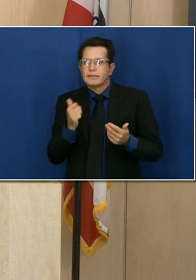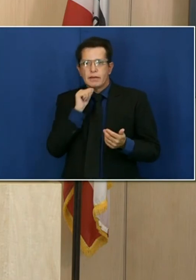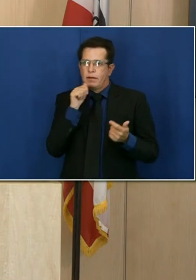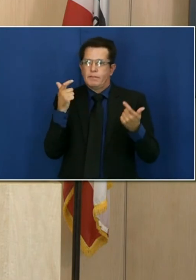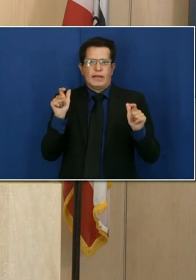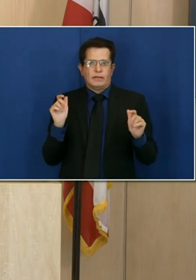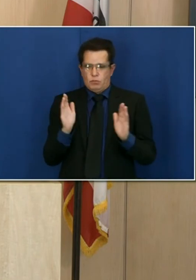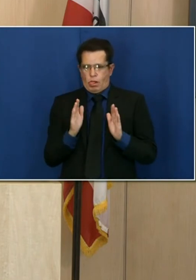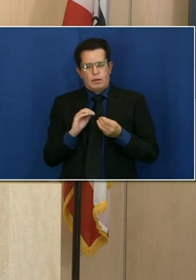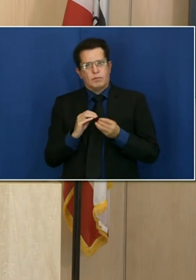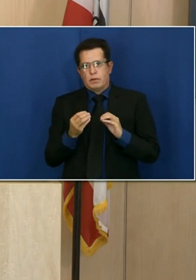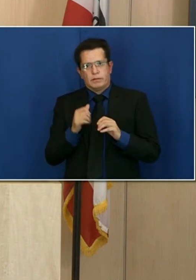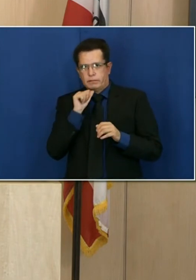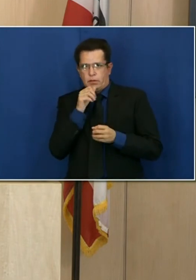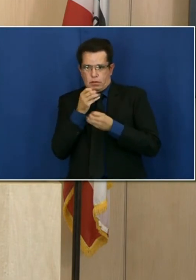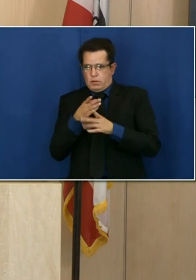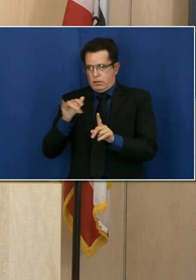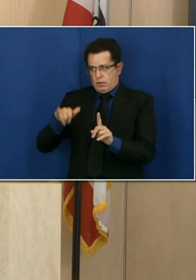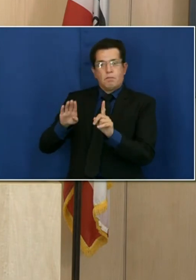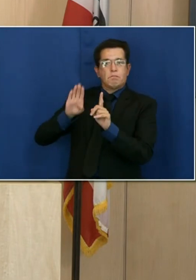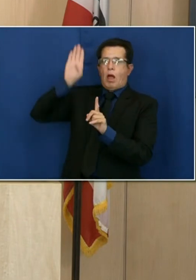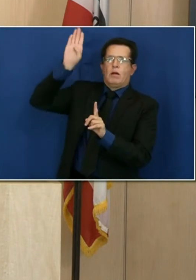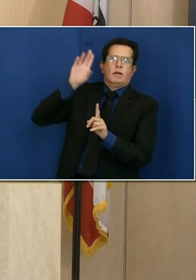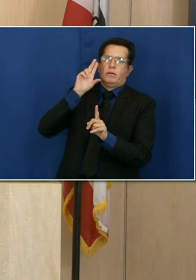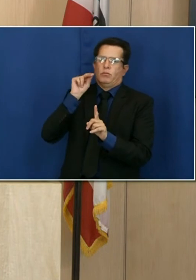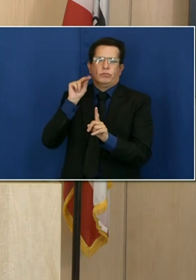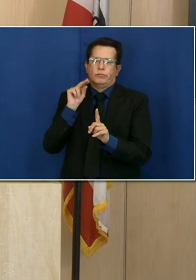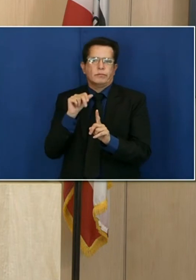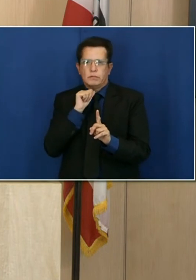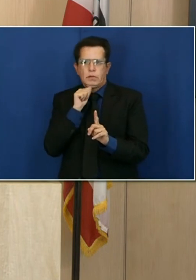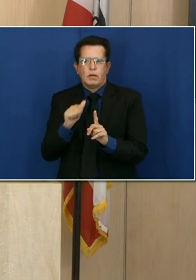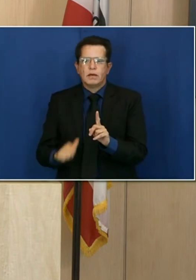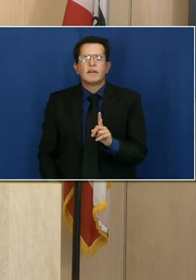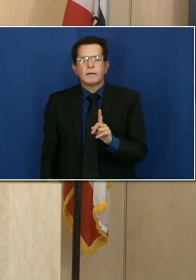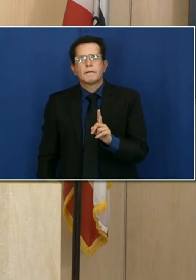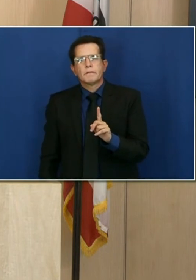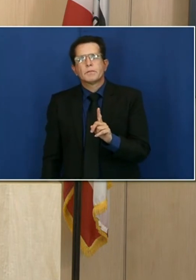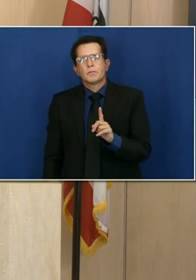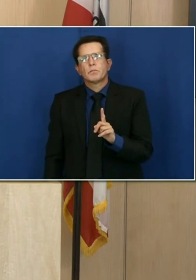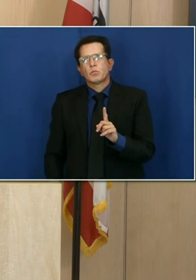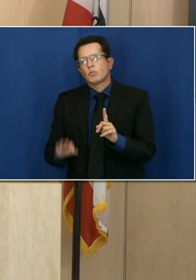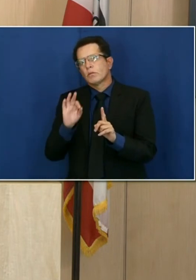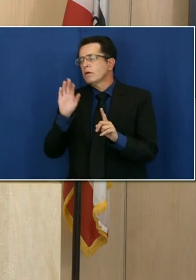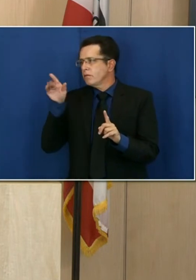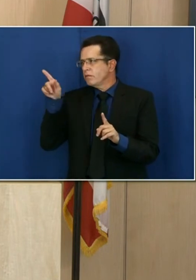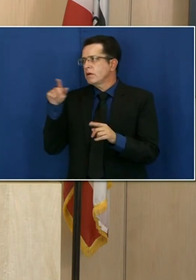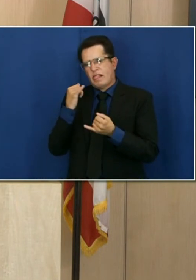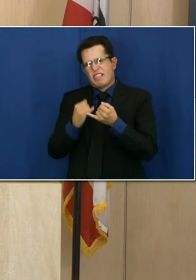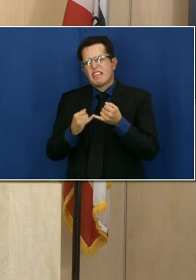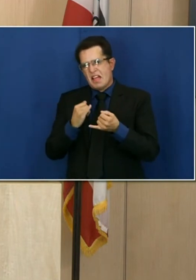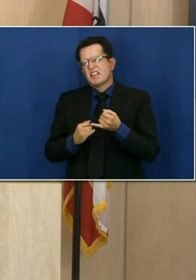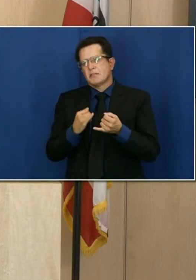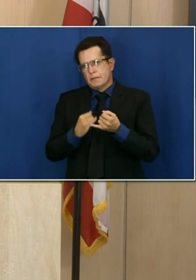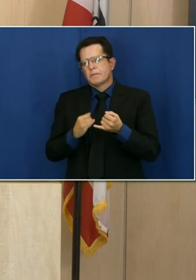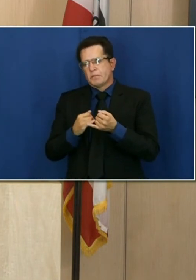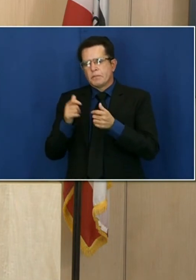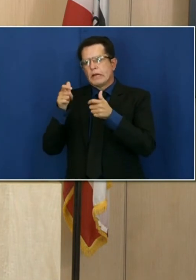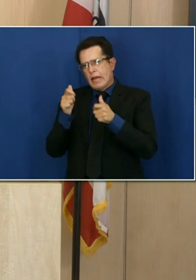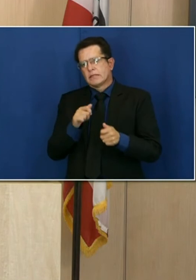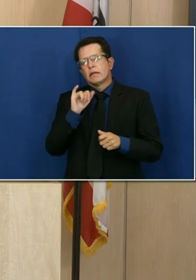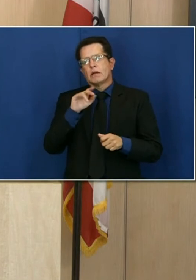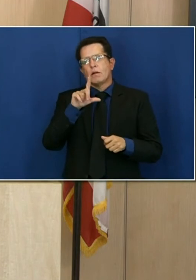significant contribution to the increase in number of cases we're seeing locally. Dr. Wooten, this last text message question